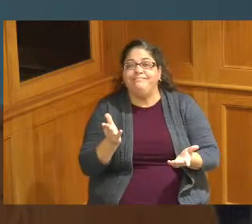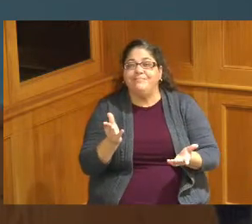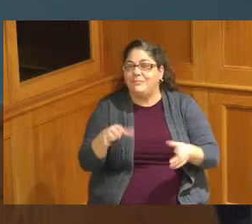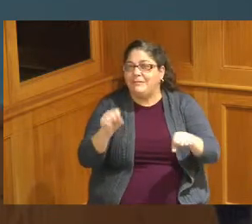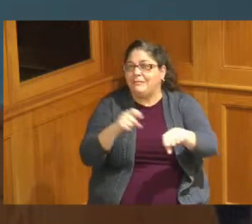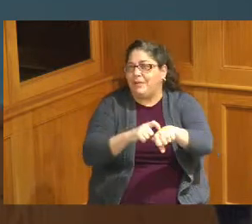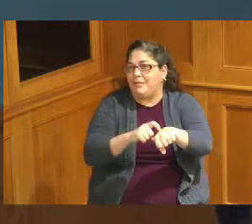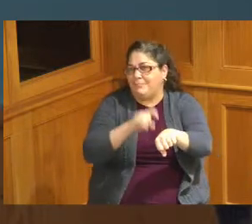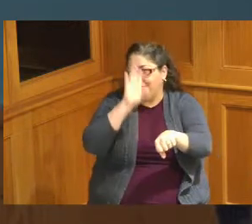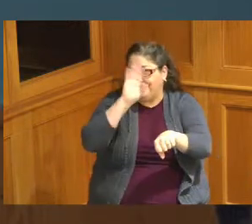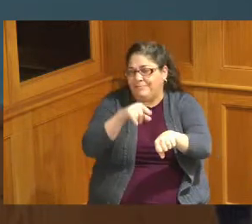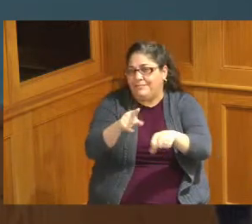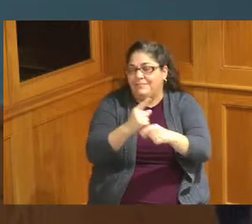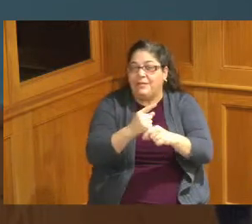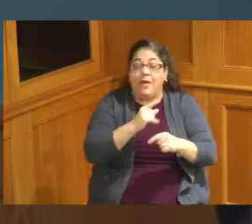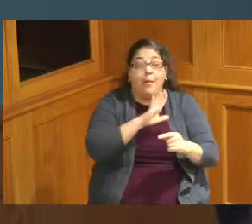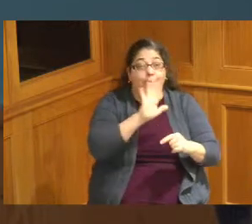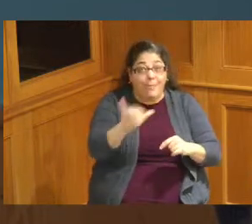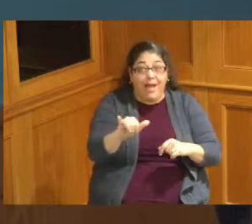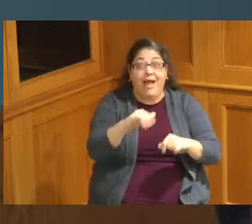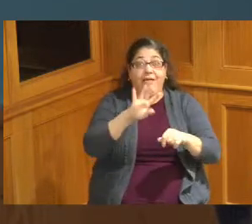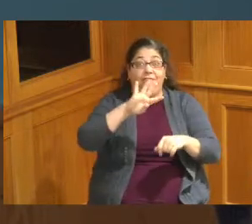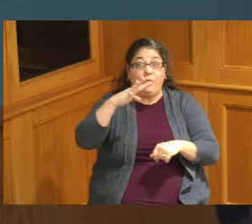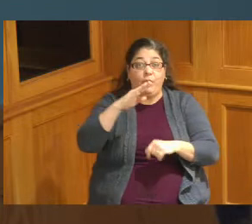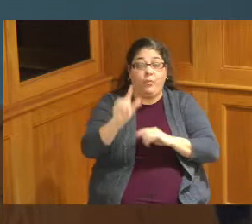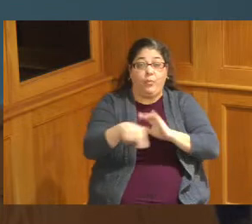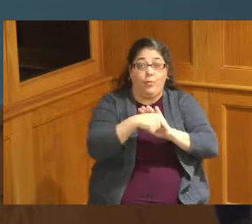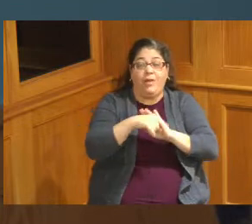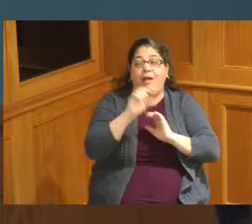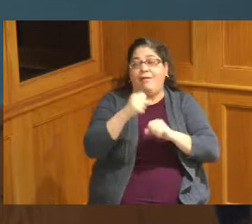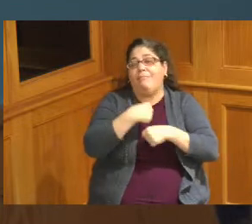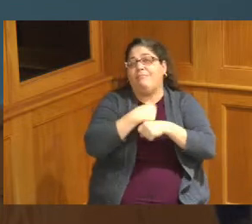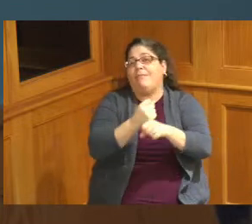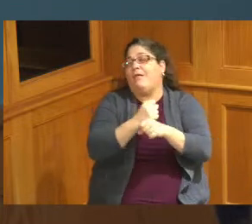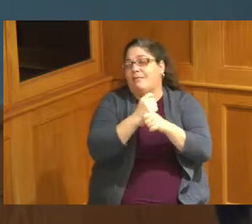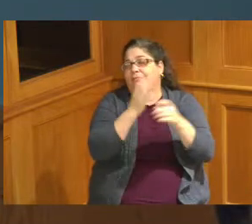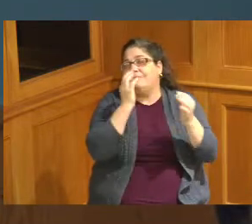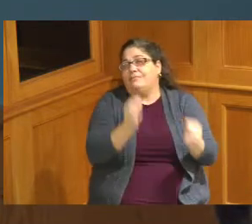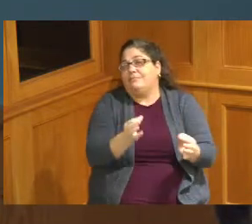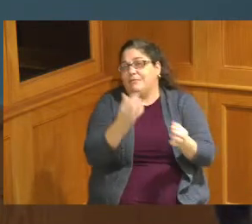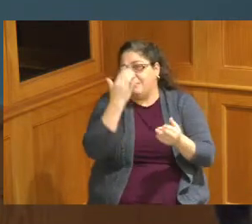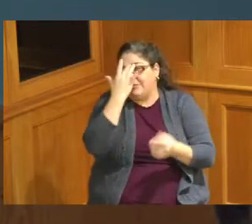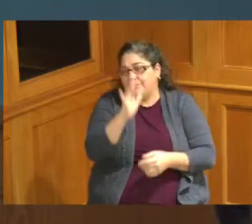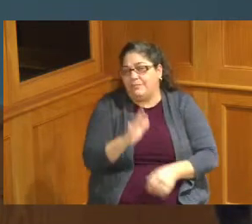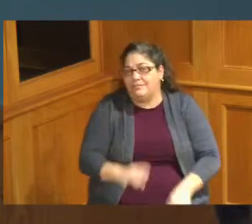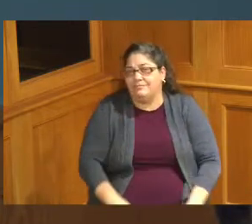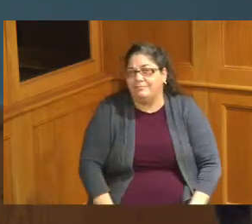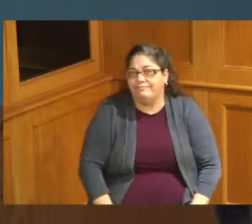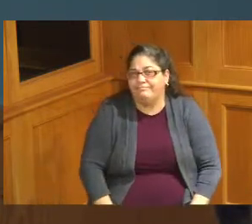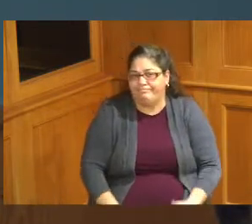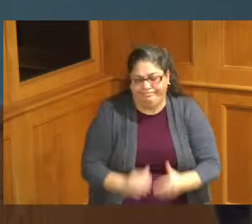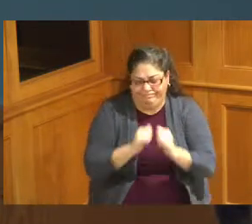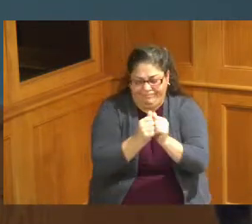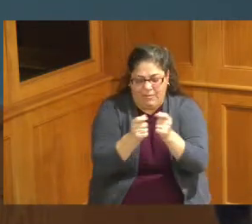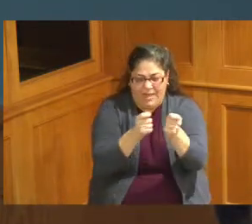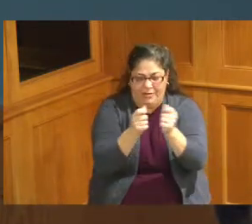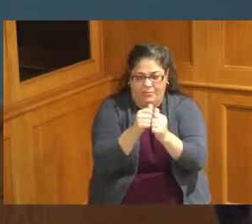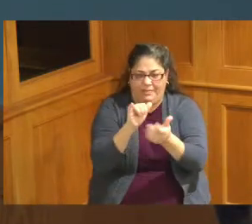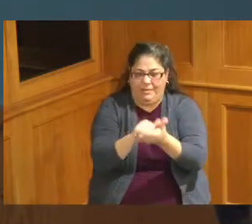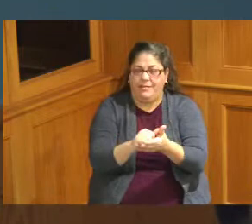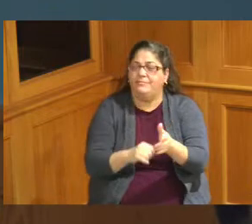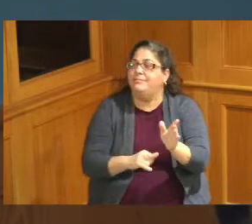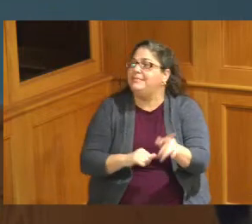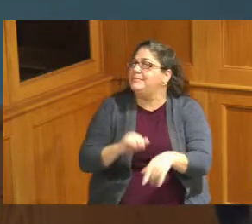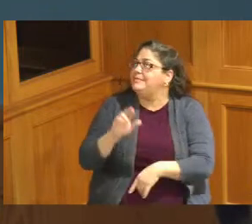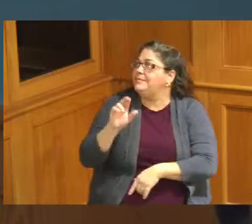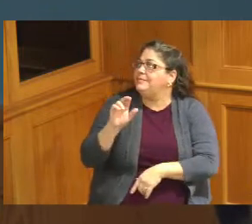time. So about a fourth quarter, I can make an intelligent recommendation. And so I don't know how we deal with those Yeah, that things. was one,